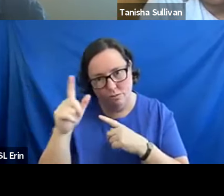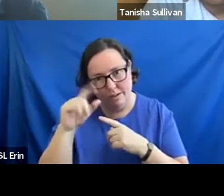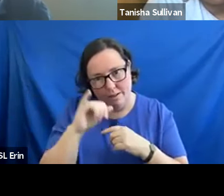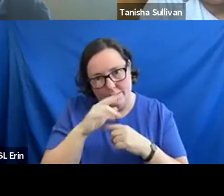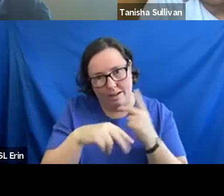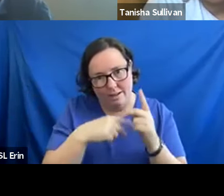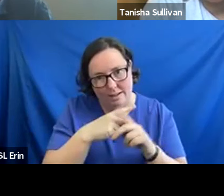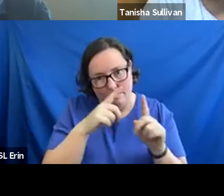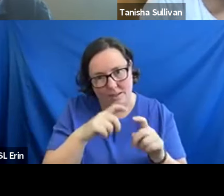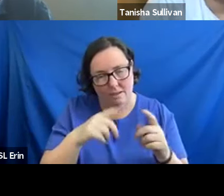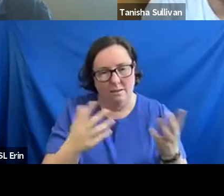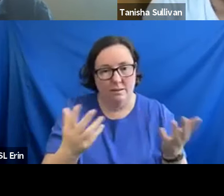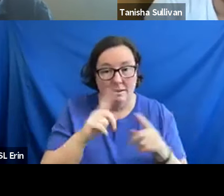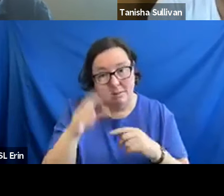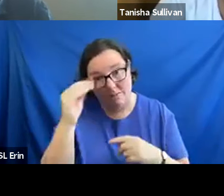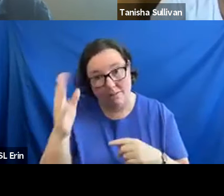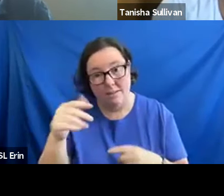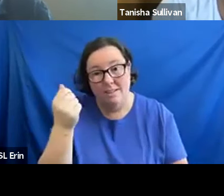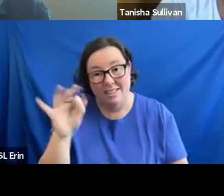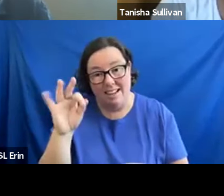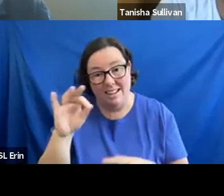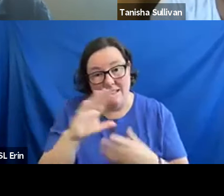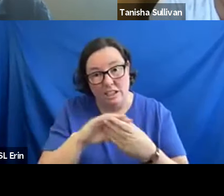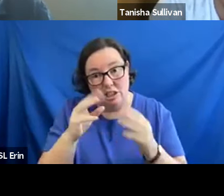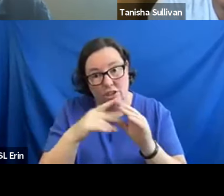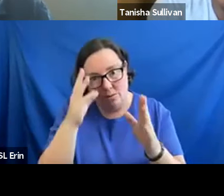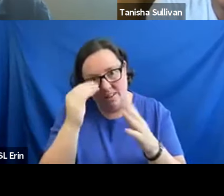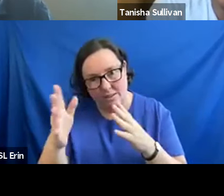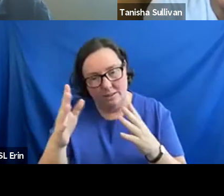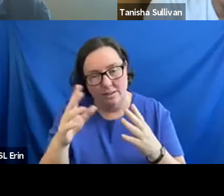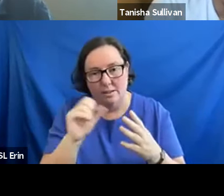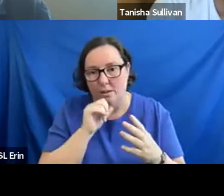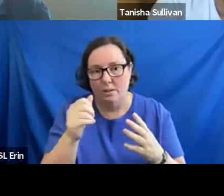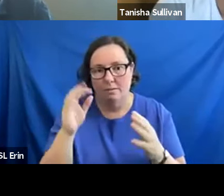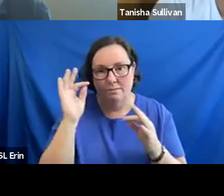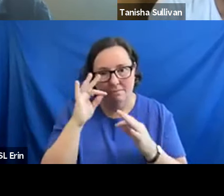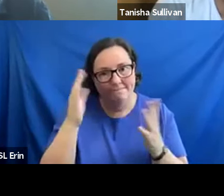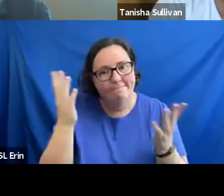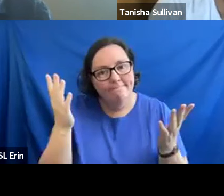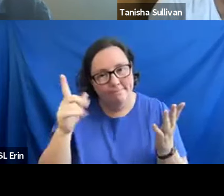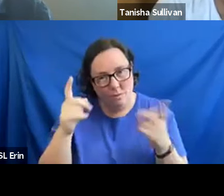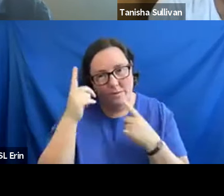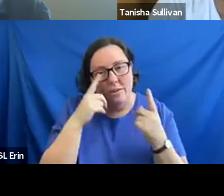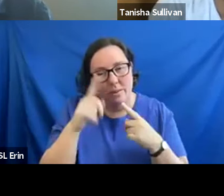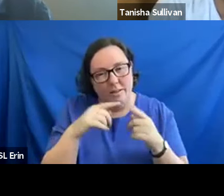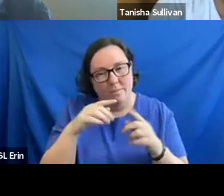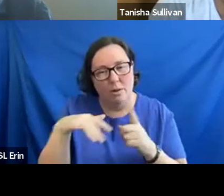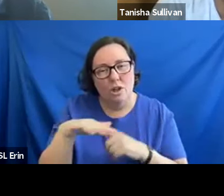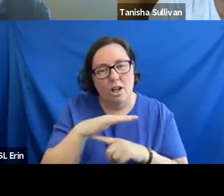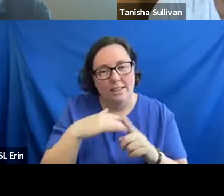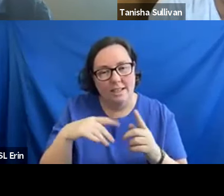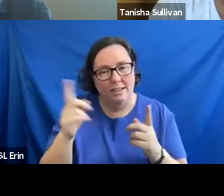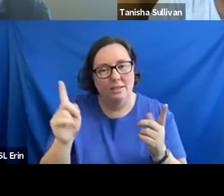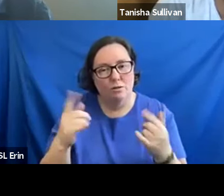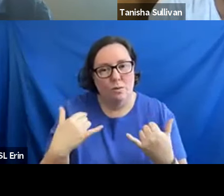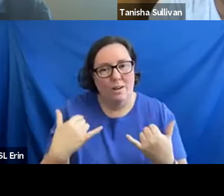But I wanted to tell you the 1990s story, so I wouldn't be ignorant of that. You just have to think about the context we're in